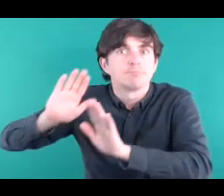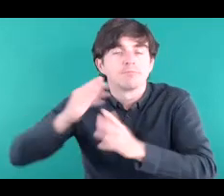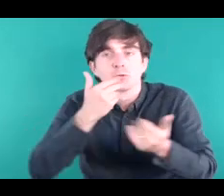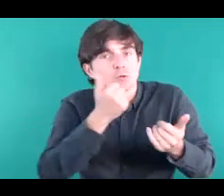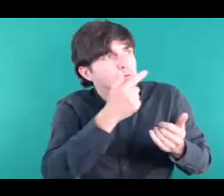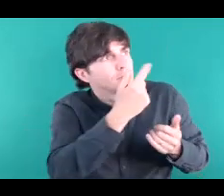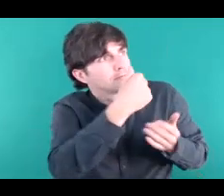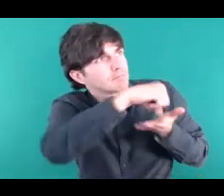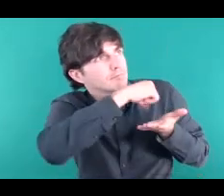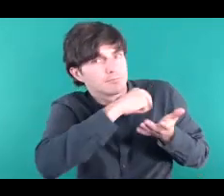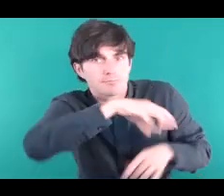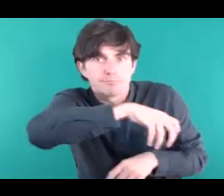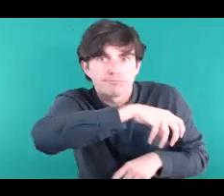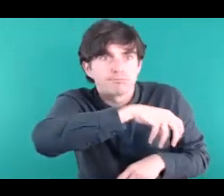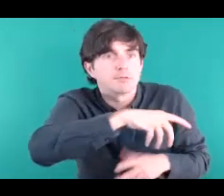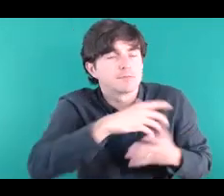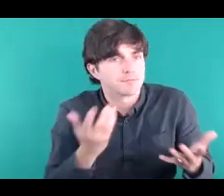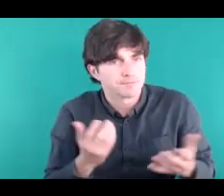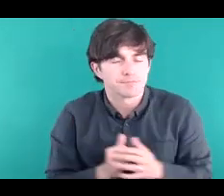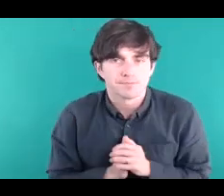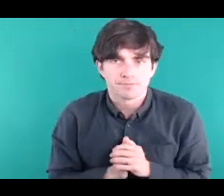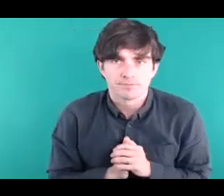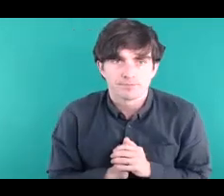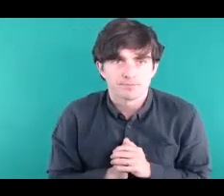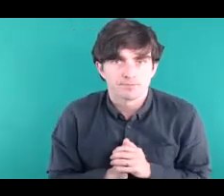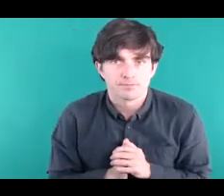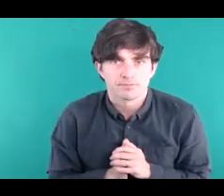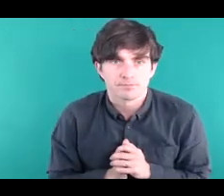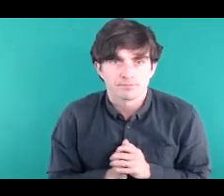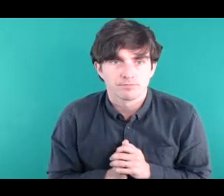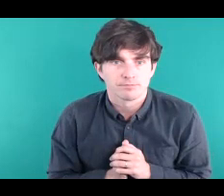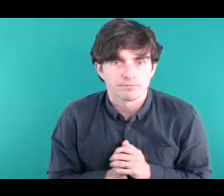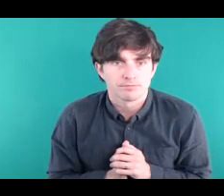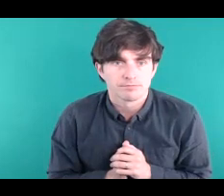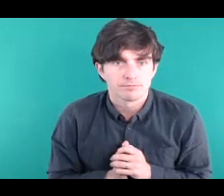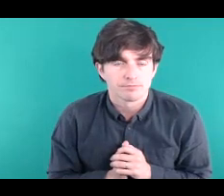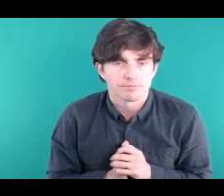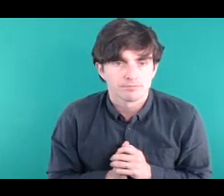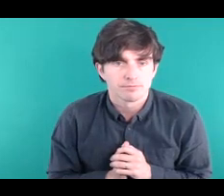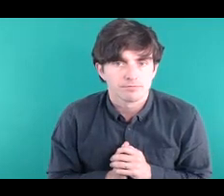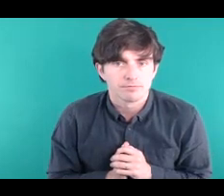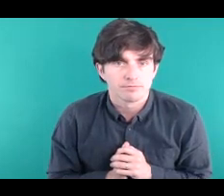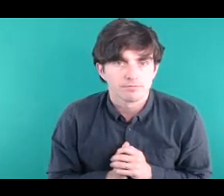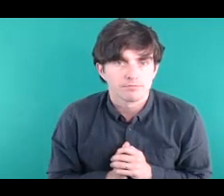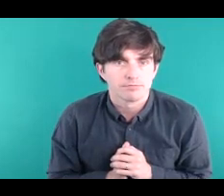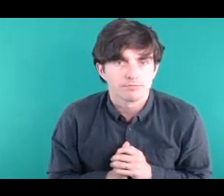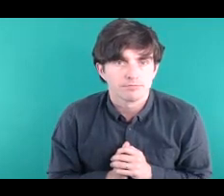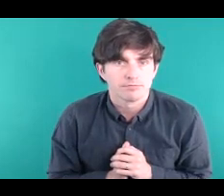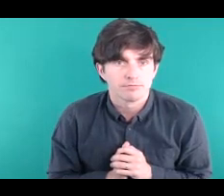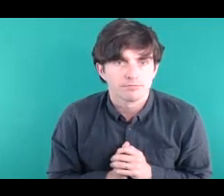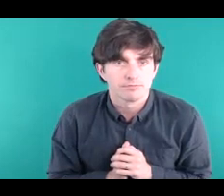this cash transfer is actually based on poverty criteria. So it's not